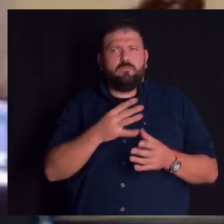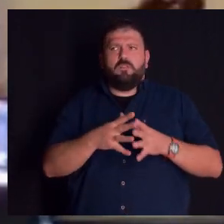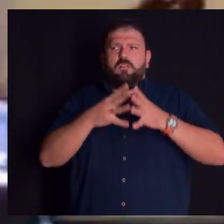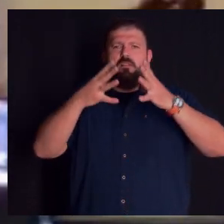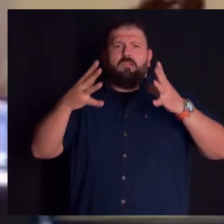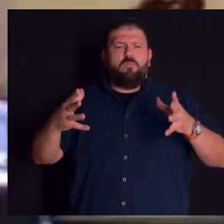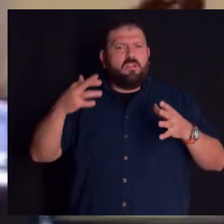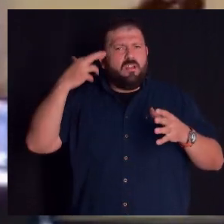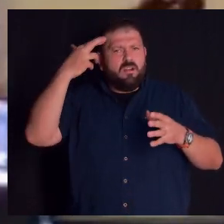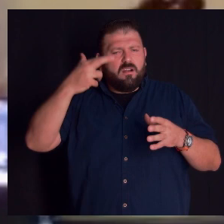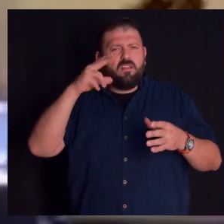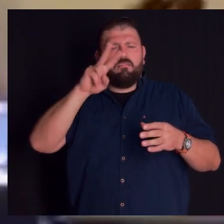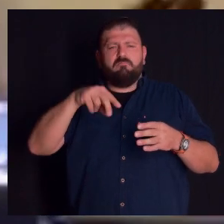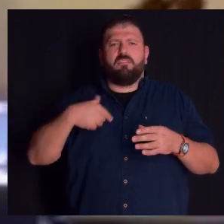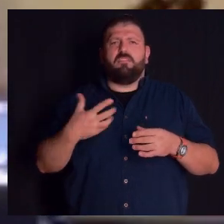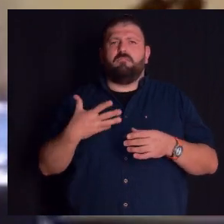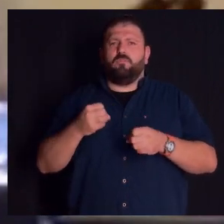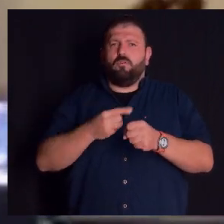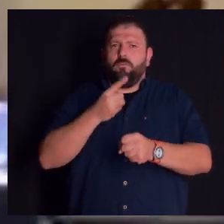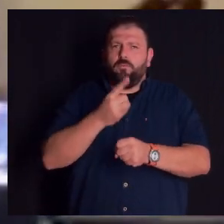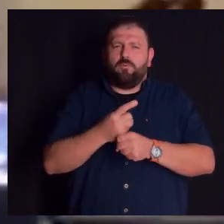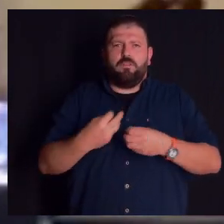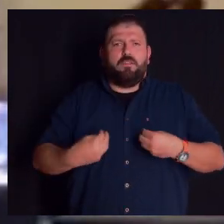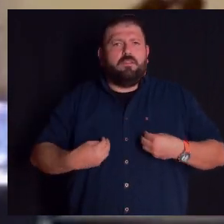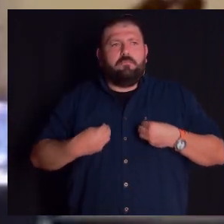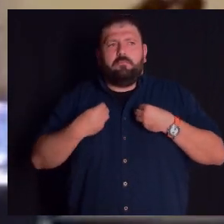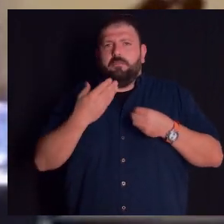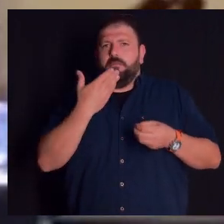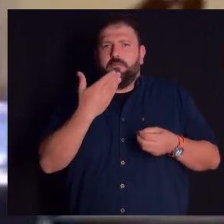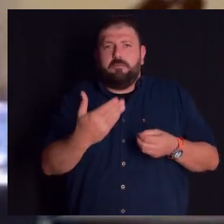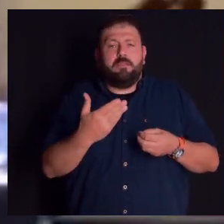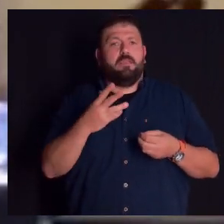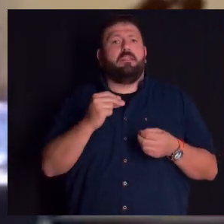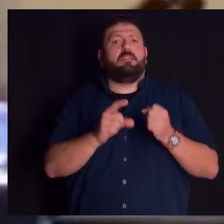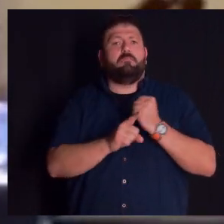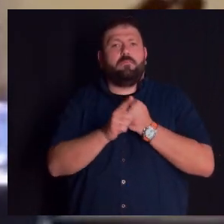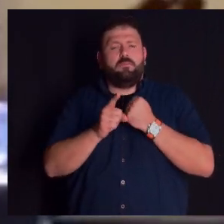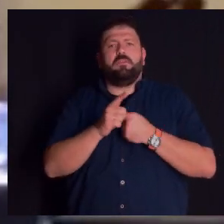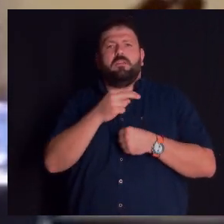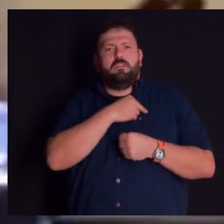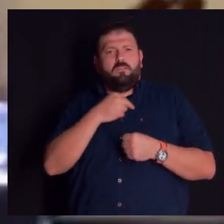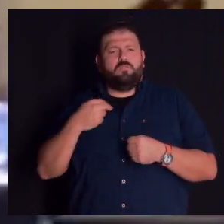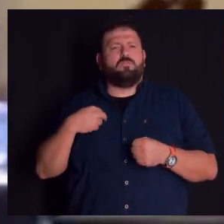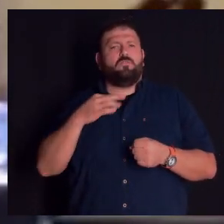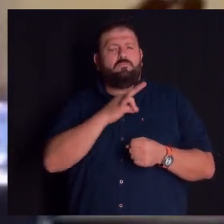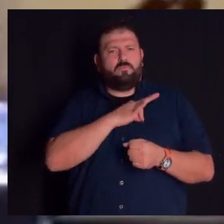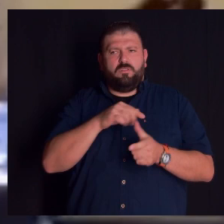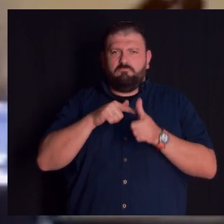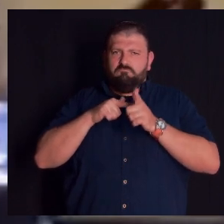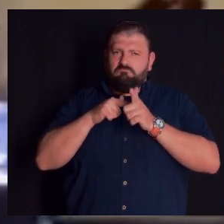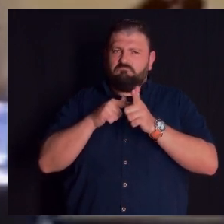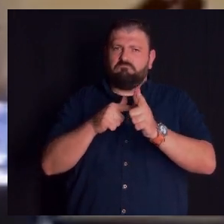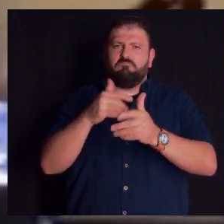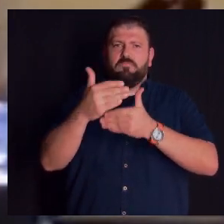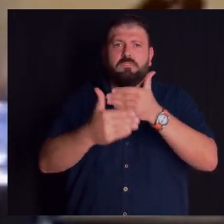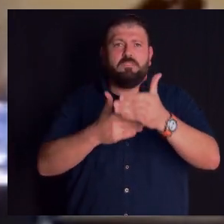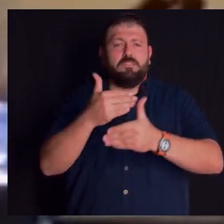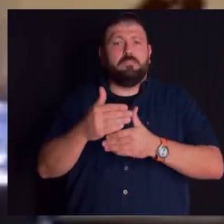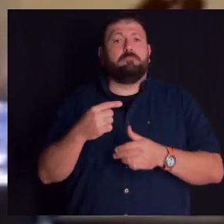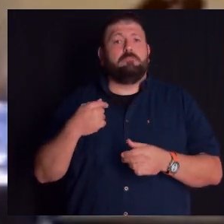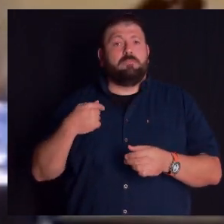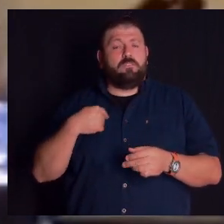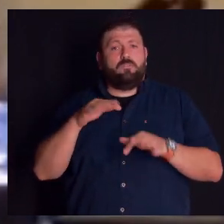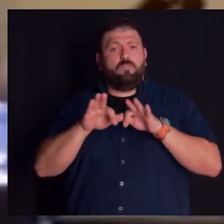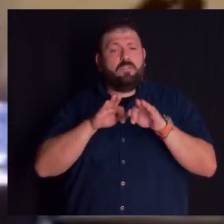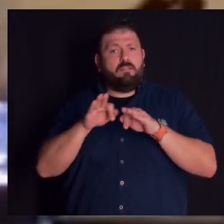oportunidad are de vivir children bien. of great king. We had an El problema más opportunity to do grande es que well. uno The cree big que problem somos is capaces de we poder don't salir believe we're adelante. capable of Si yo que moving trabajaba forward. en el